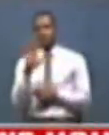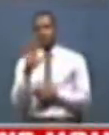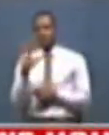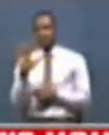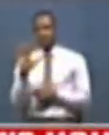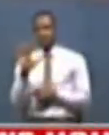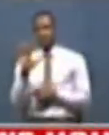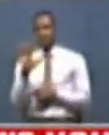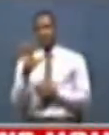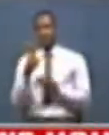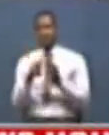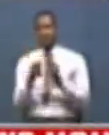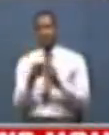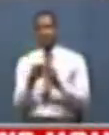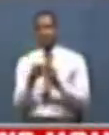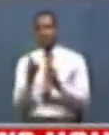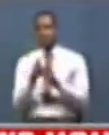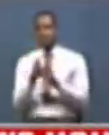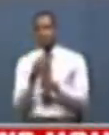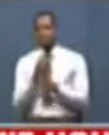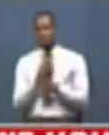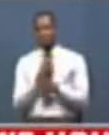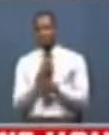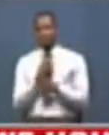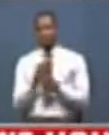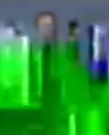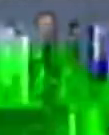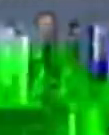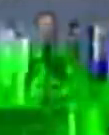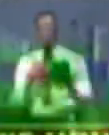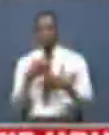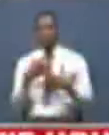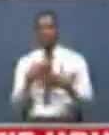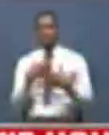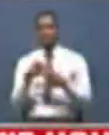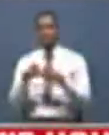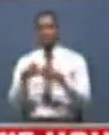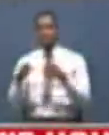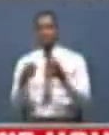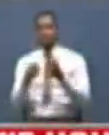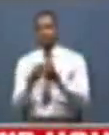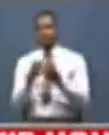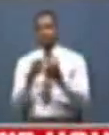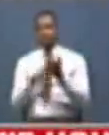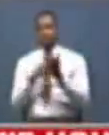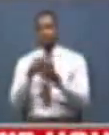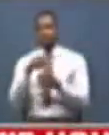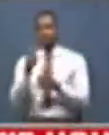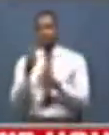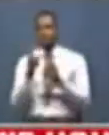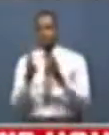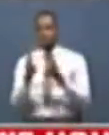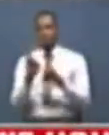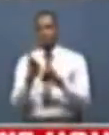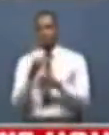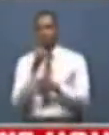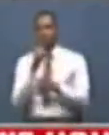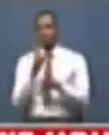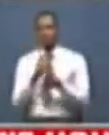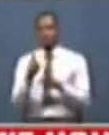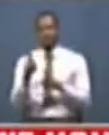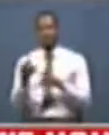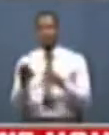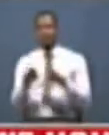1855 numbers. There is also a dedicated complaint desk to report all forms of unprofessional